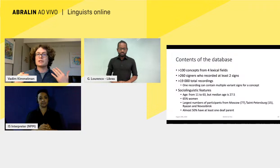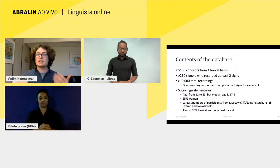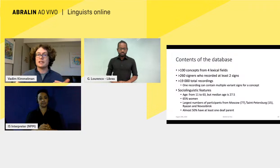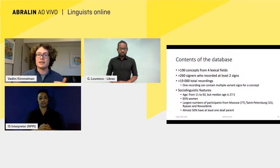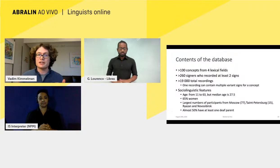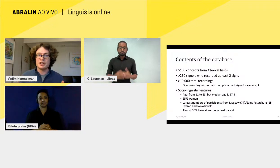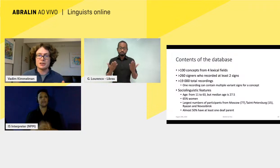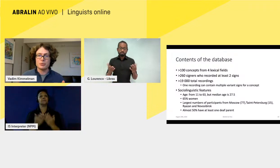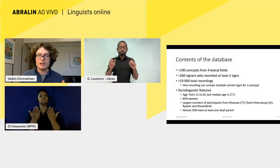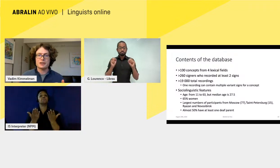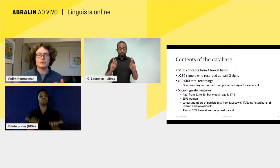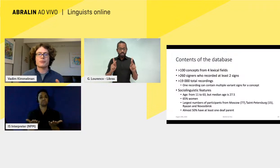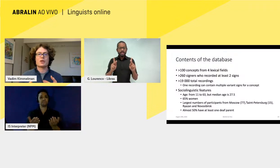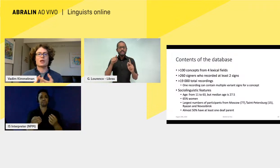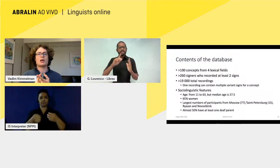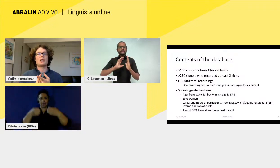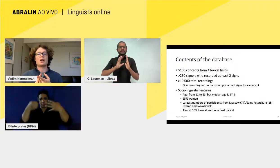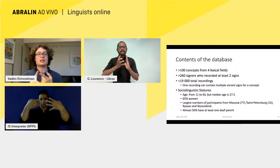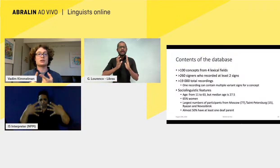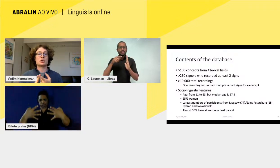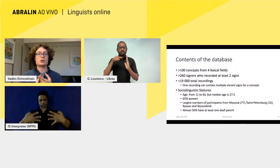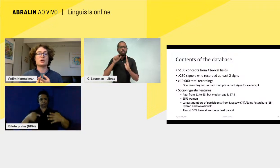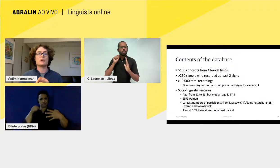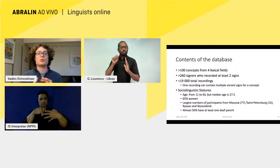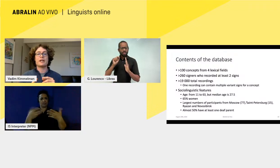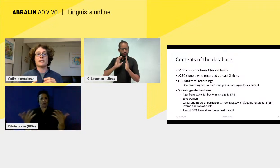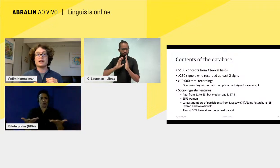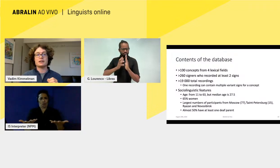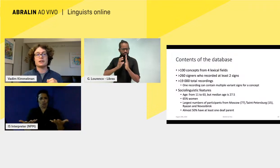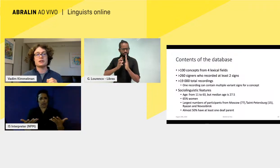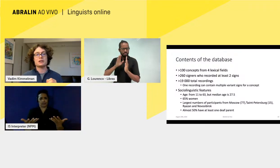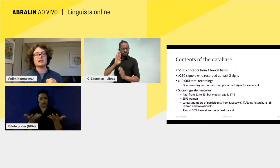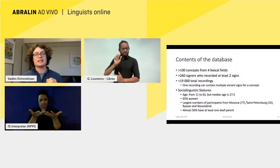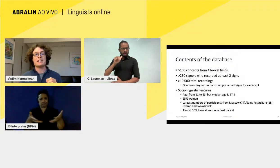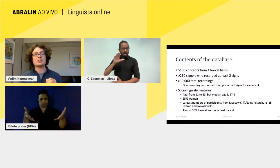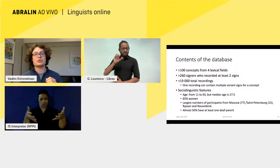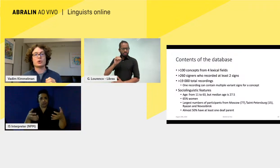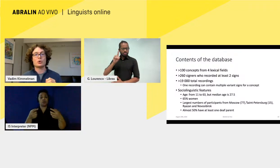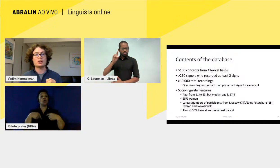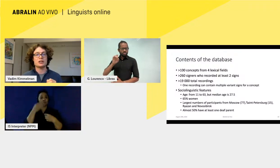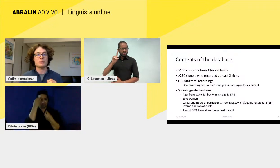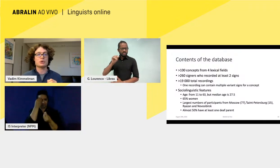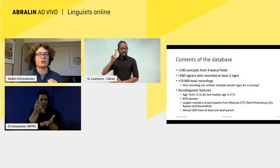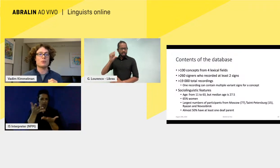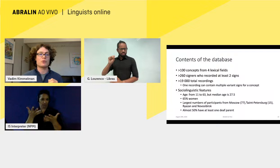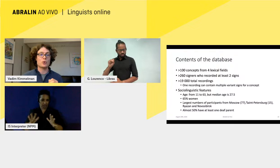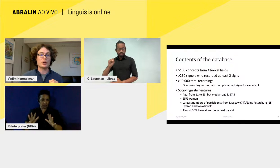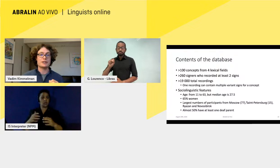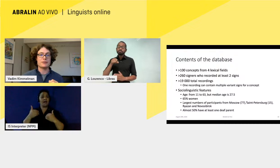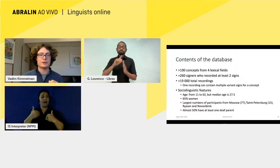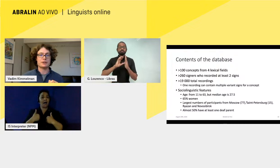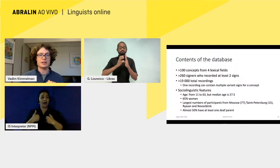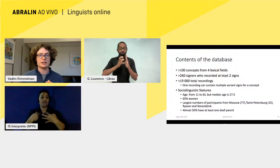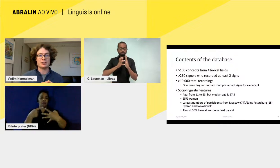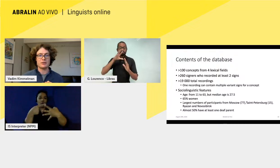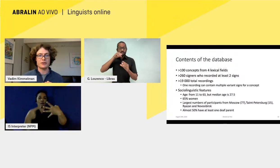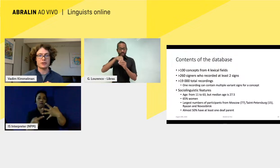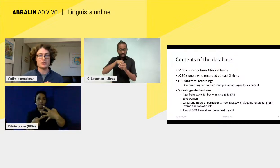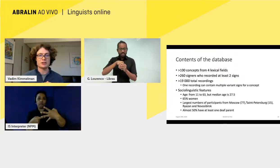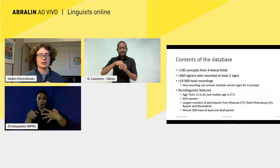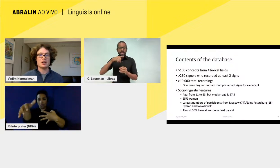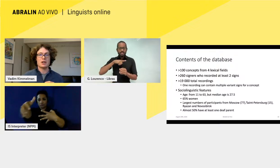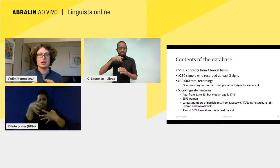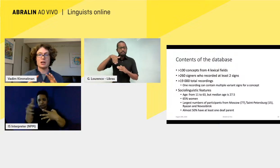Okay, so what's in the database? As I told you, we collected signs for concepts from 4 different